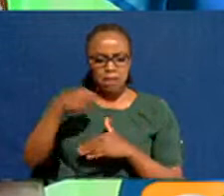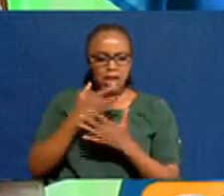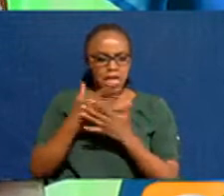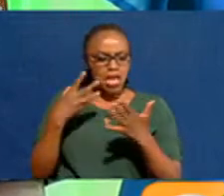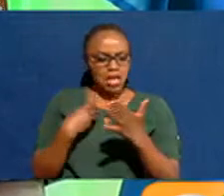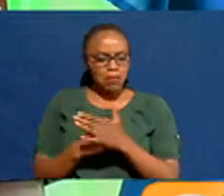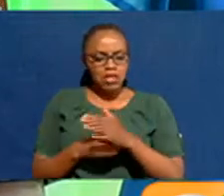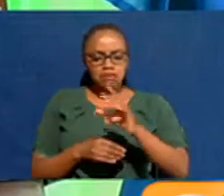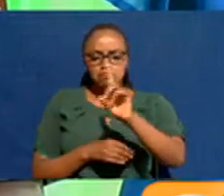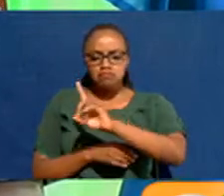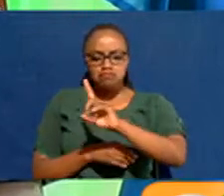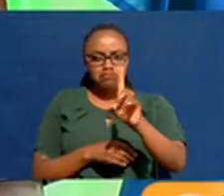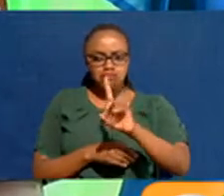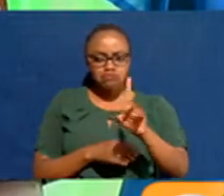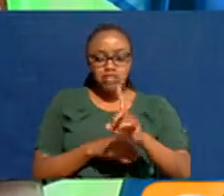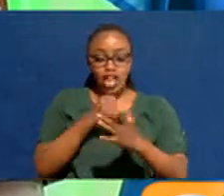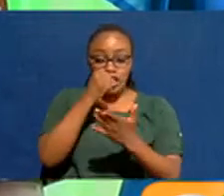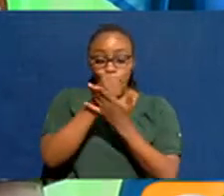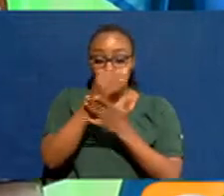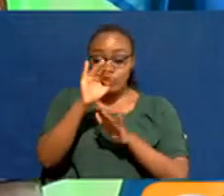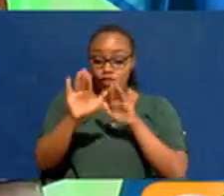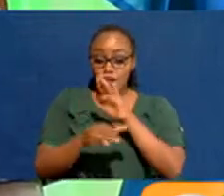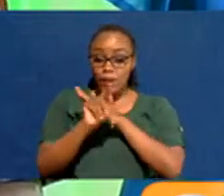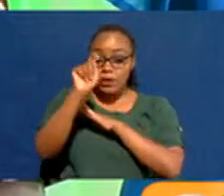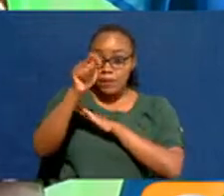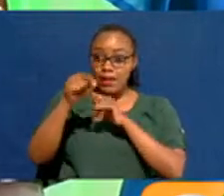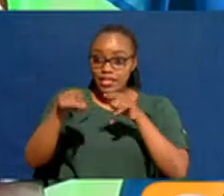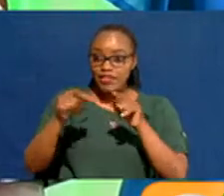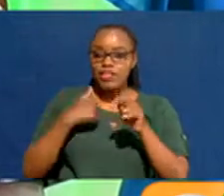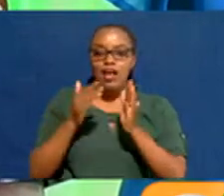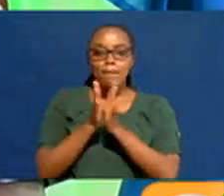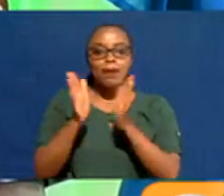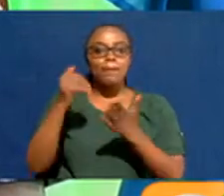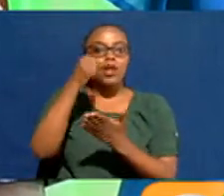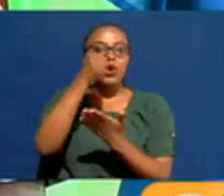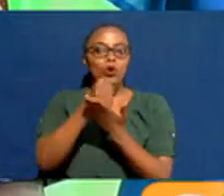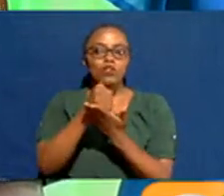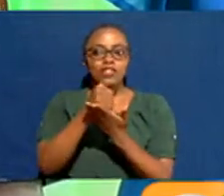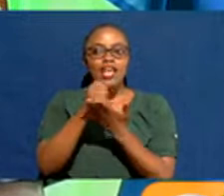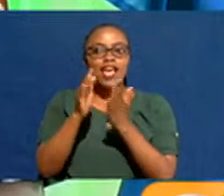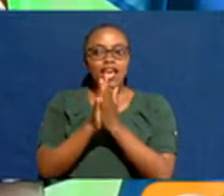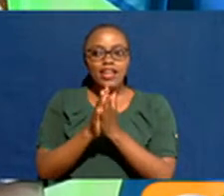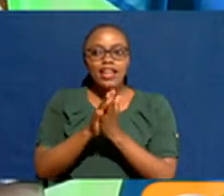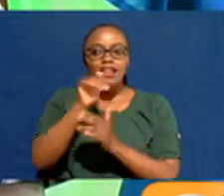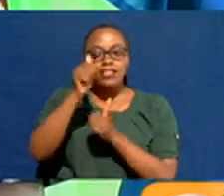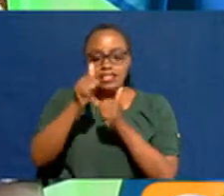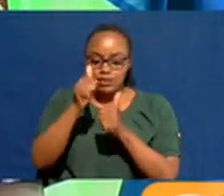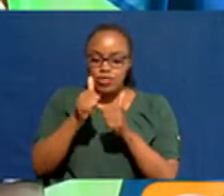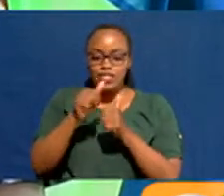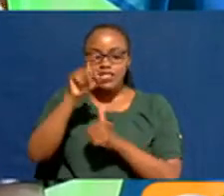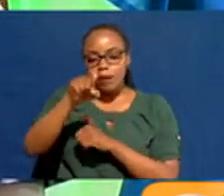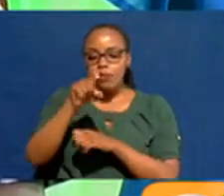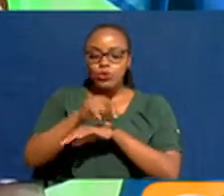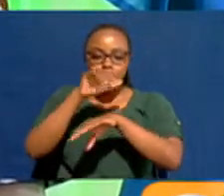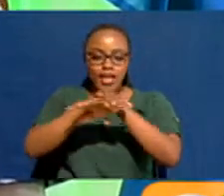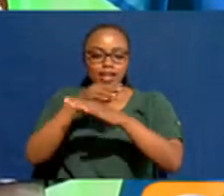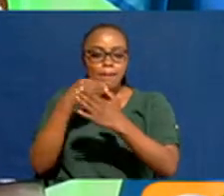money. The office of the deputy president is a public office that is supposed to be funded from the